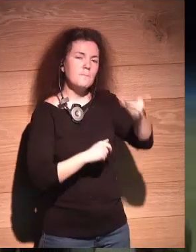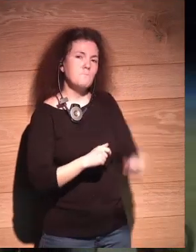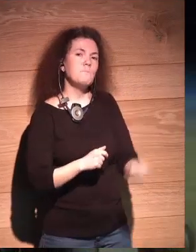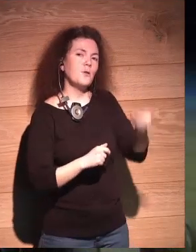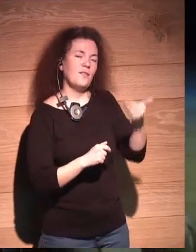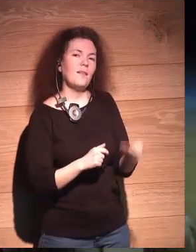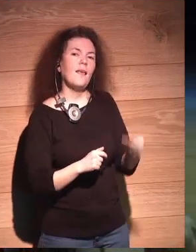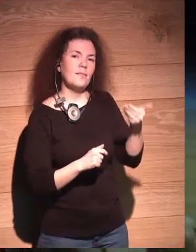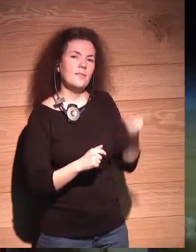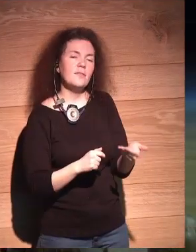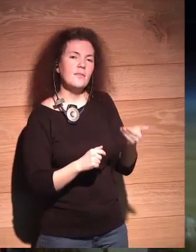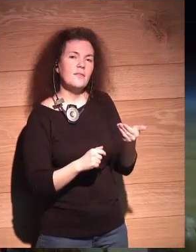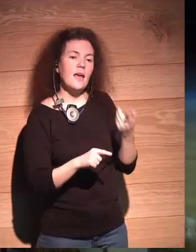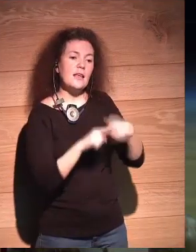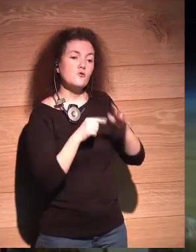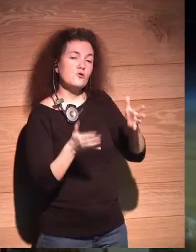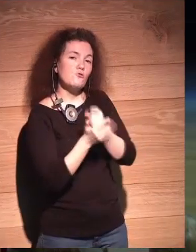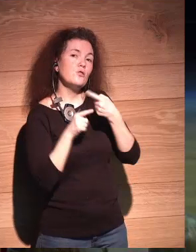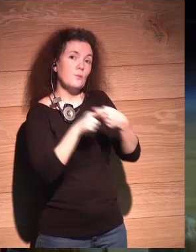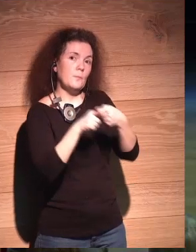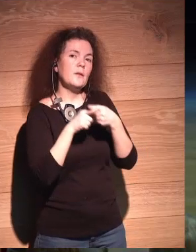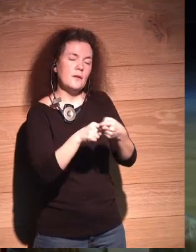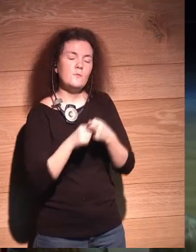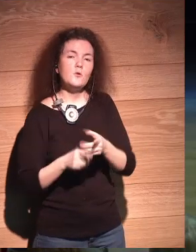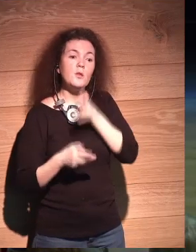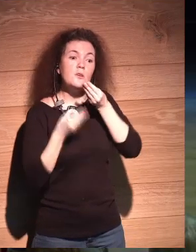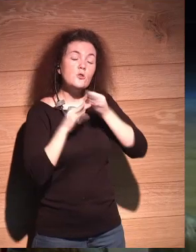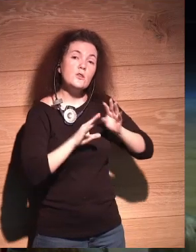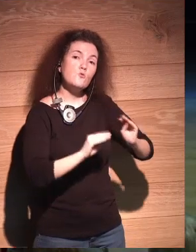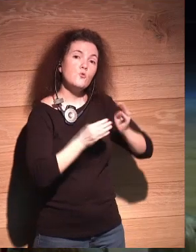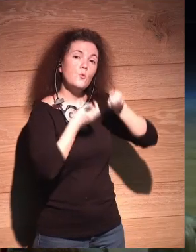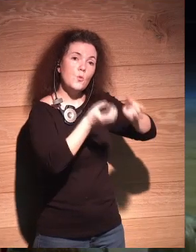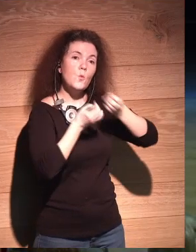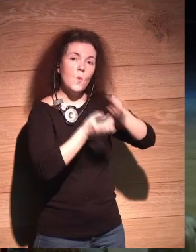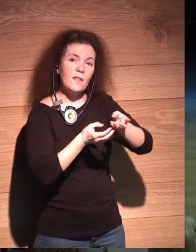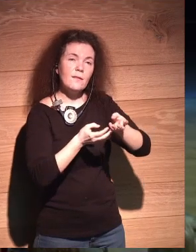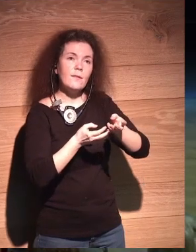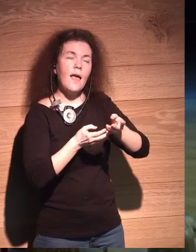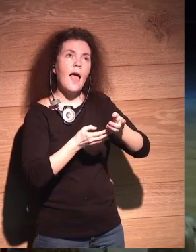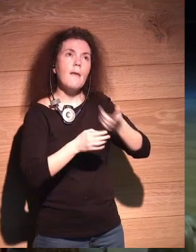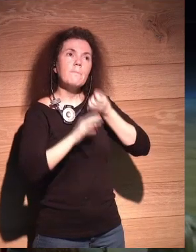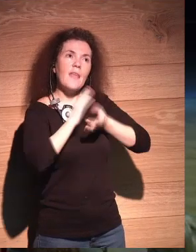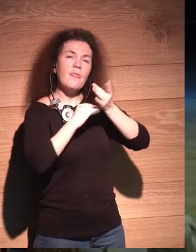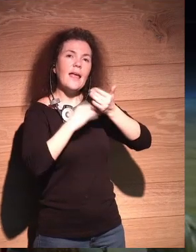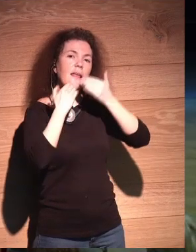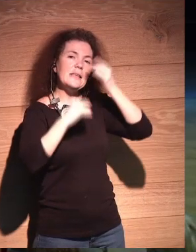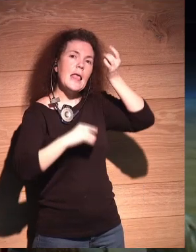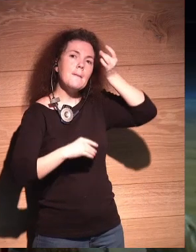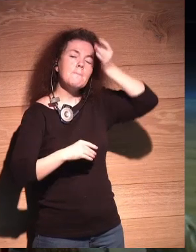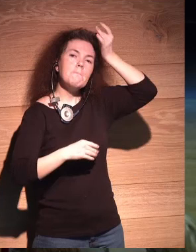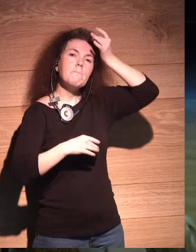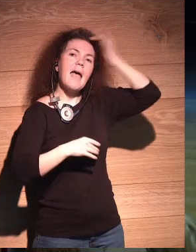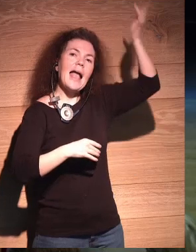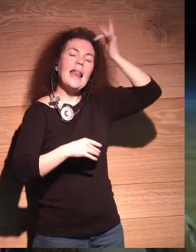give importance, give transcendence to everything that we share, because the stories she tells, even though they come from